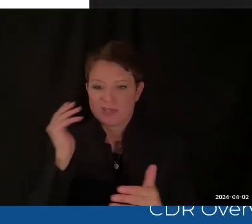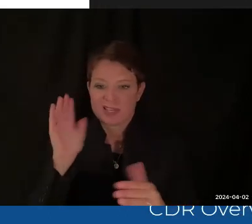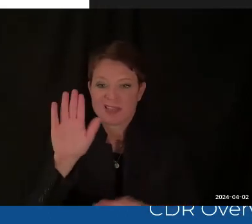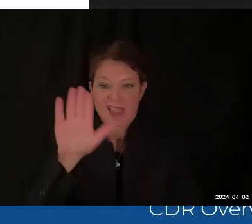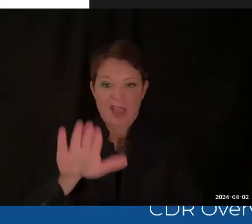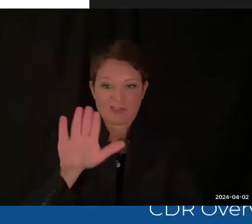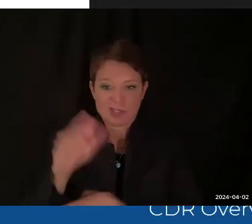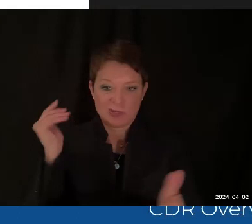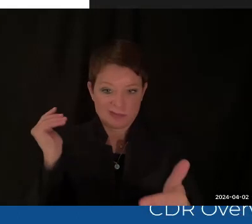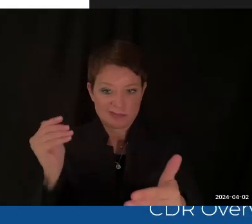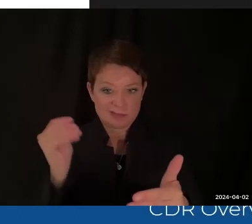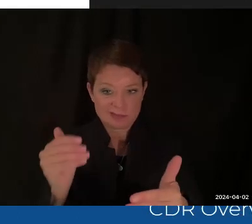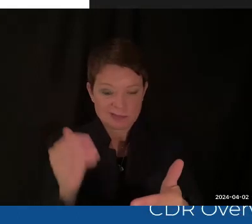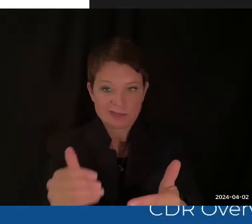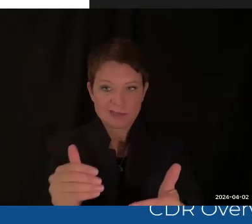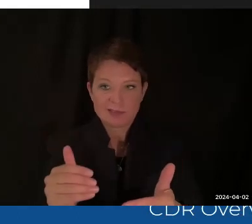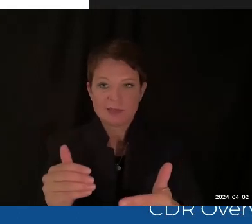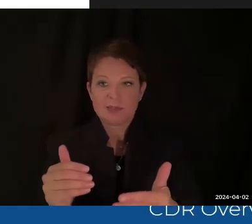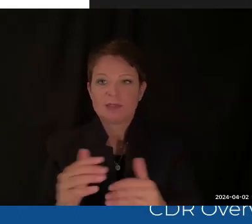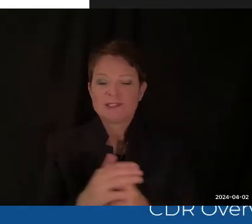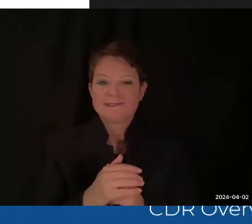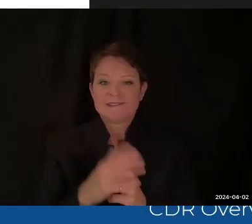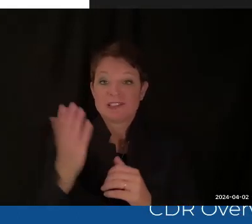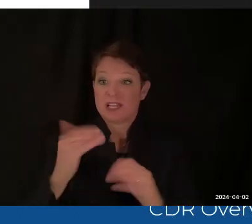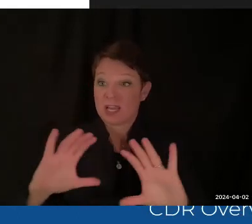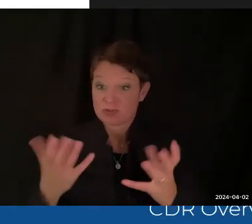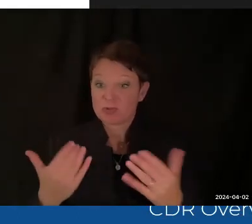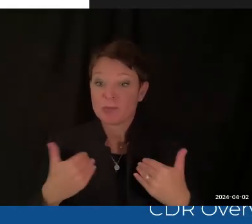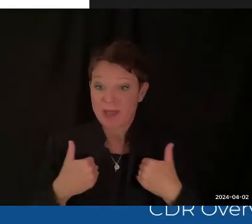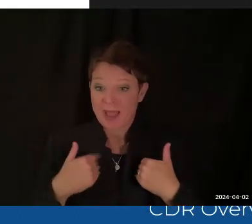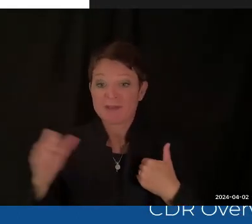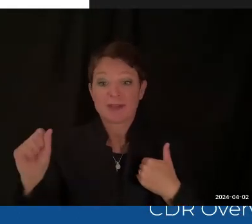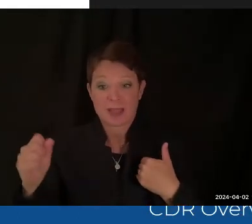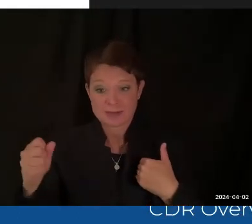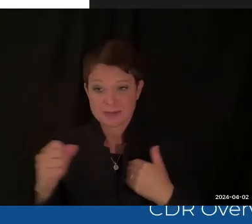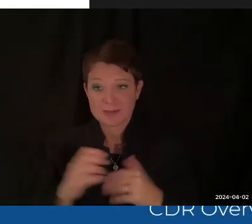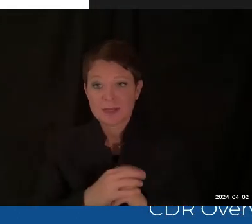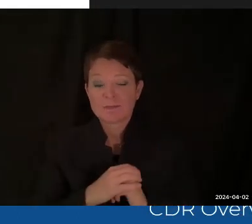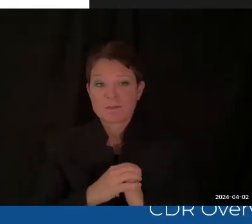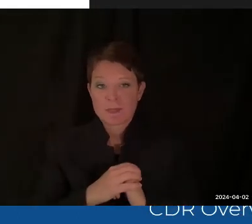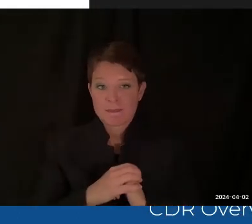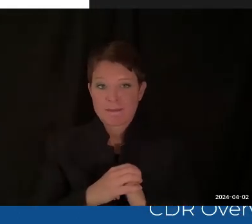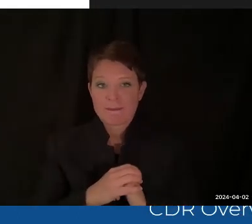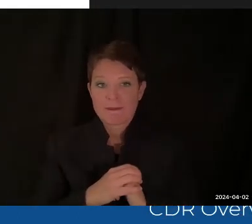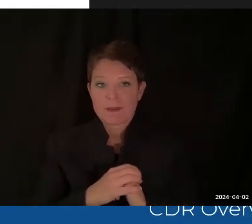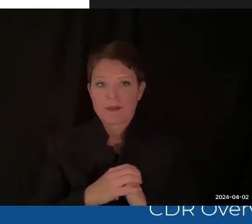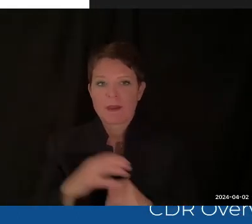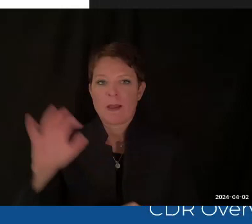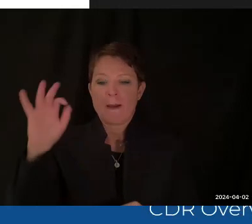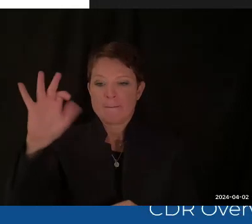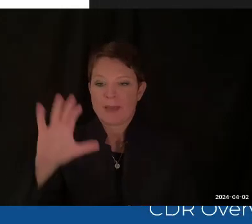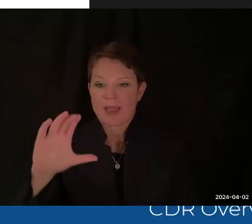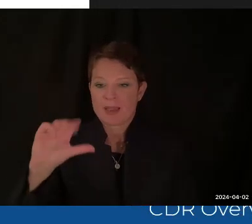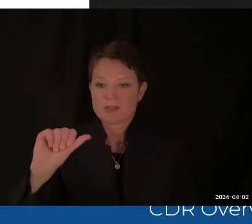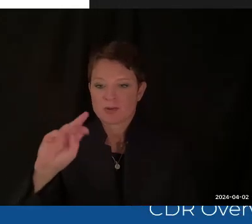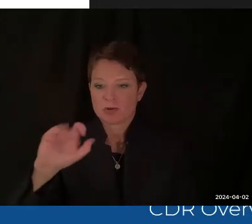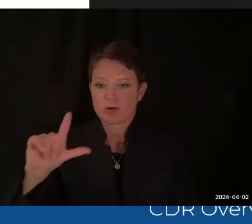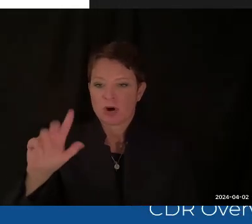later in the afternoon, we will. About the next, you got the next group? Yes, yes. We'll go to Pastor Carl Day.